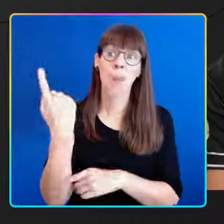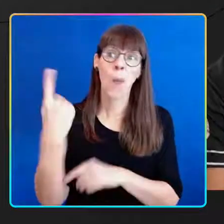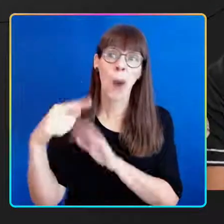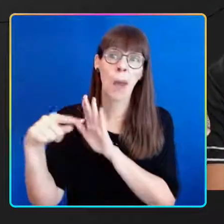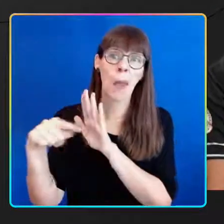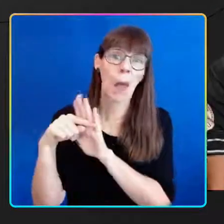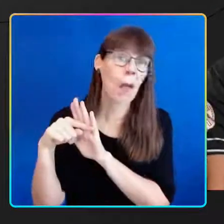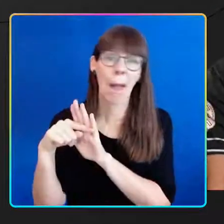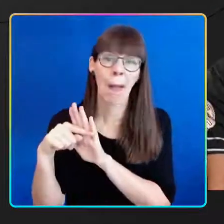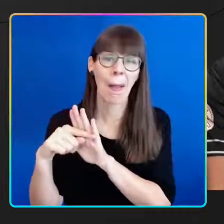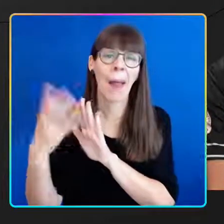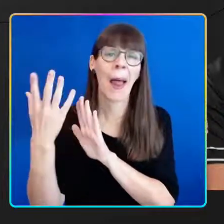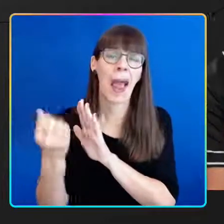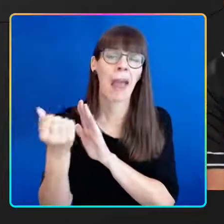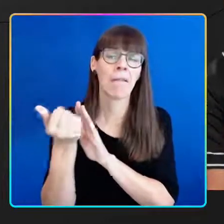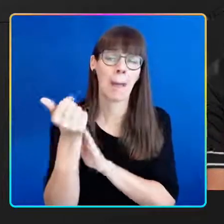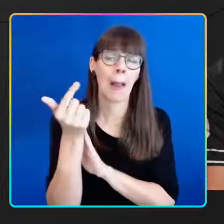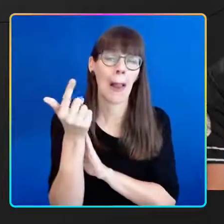mind.